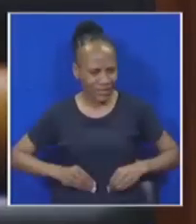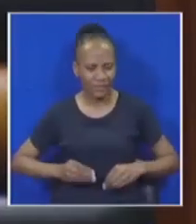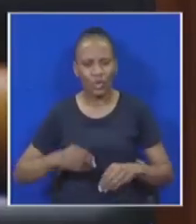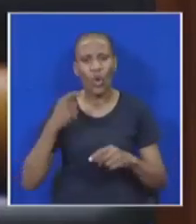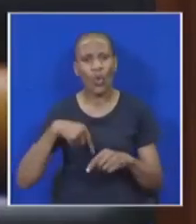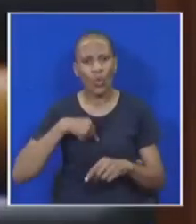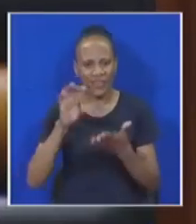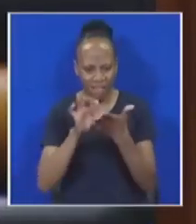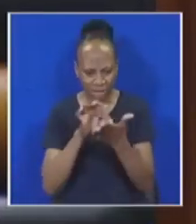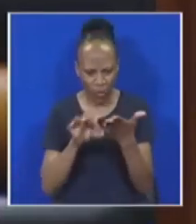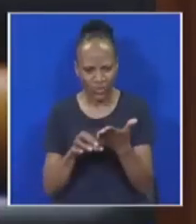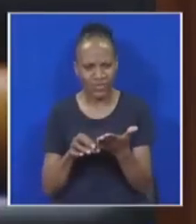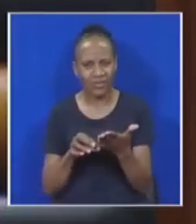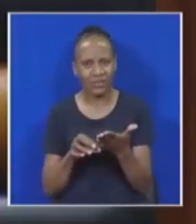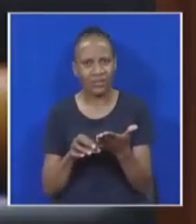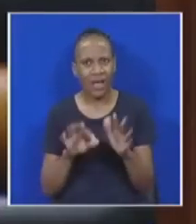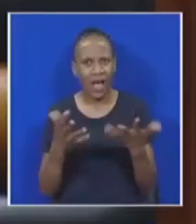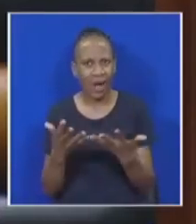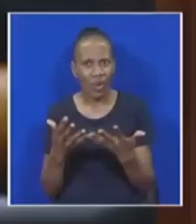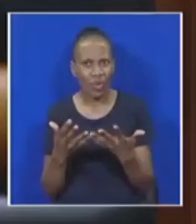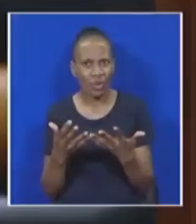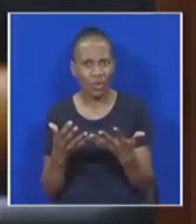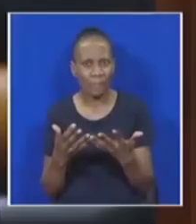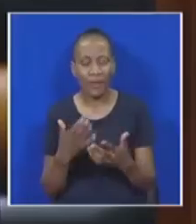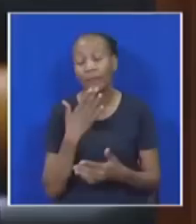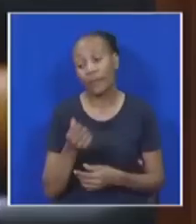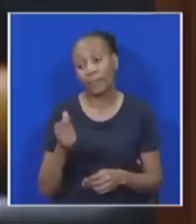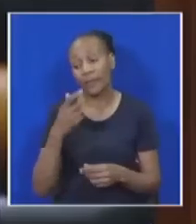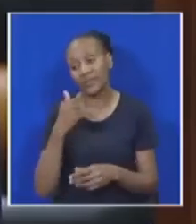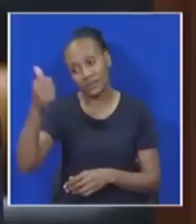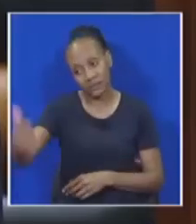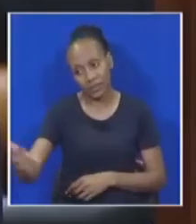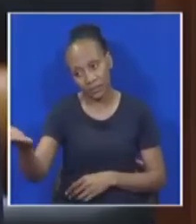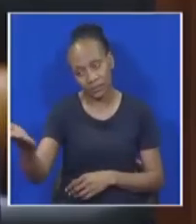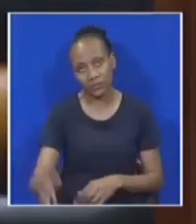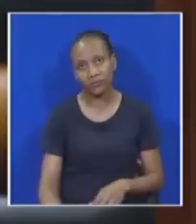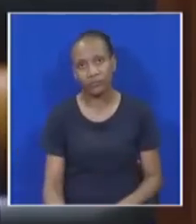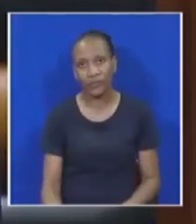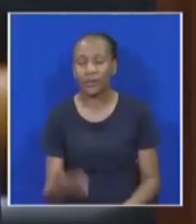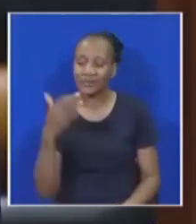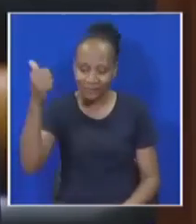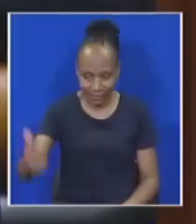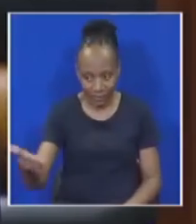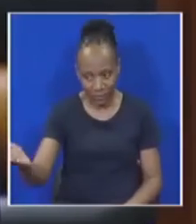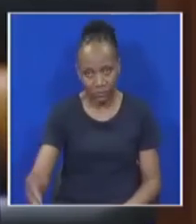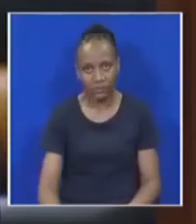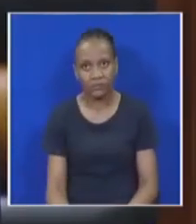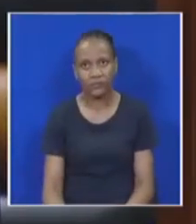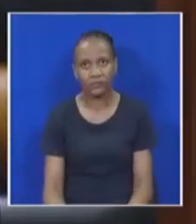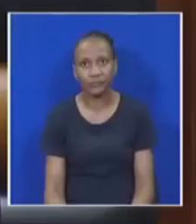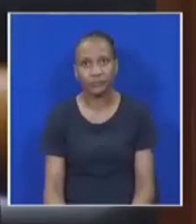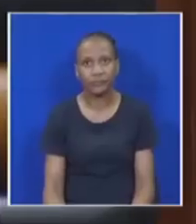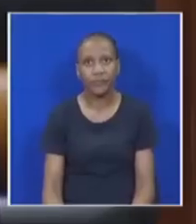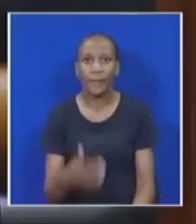person through a ballot which is secret, and then later on seat. We have to remove him. We must vote open. Take your seat. There are Gupta ministers here.